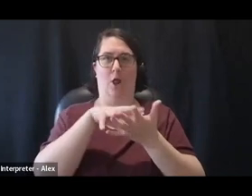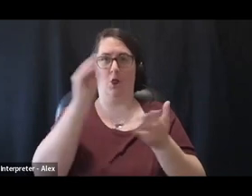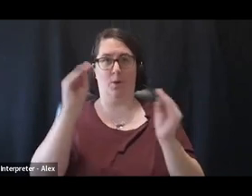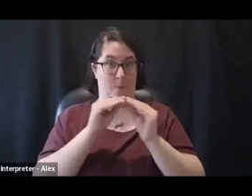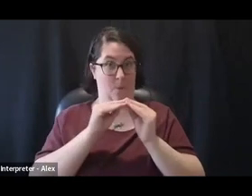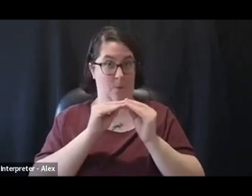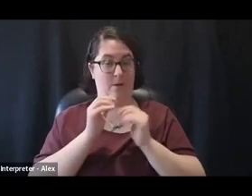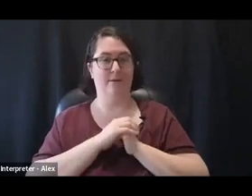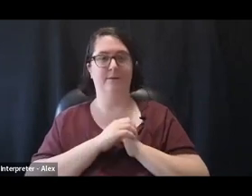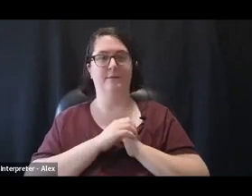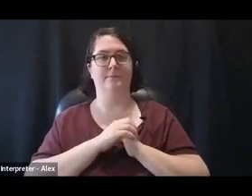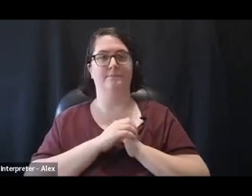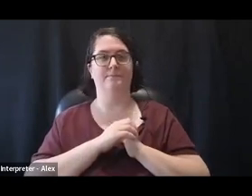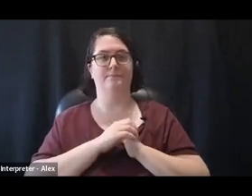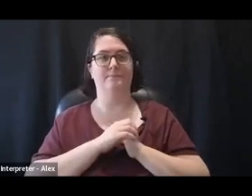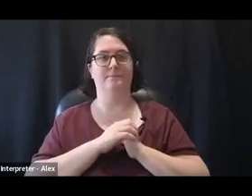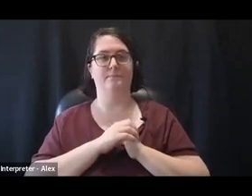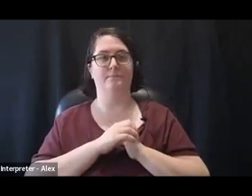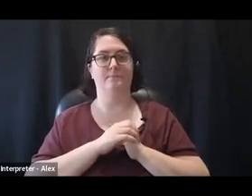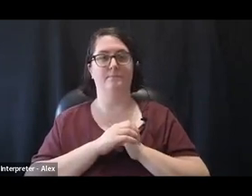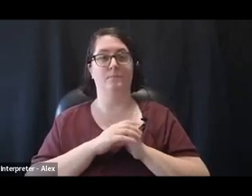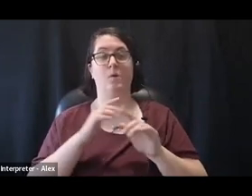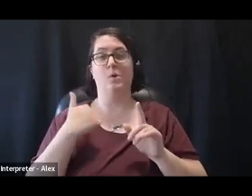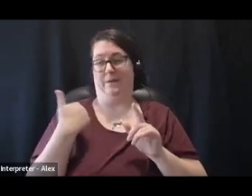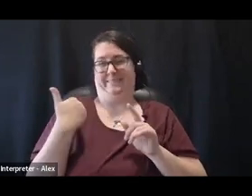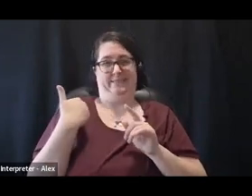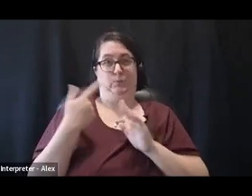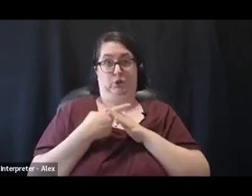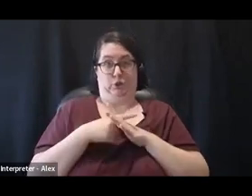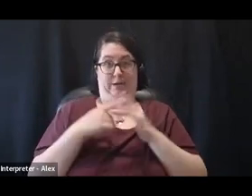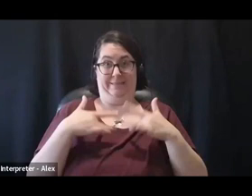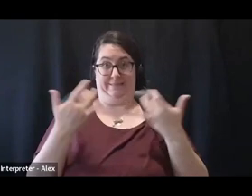it. So I mentioned at the beginning of the event that